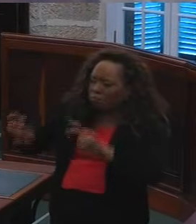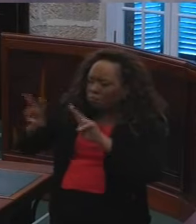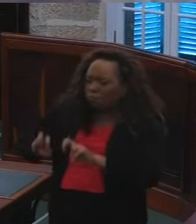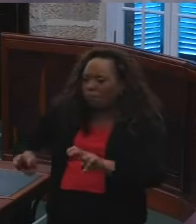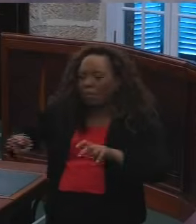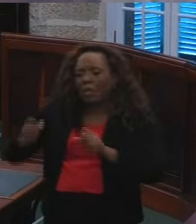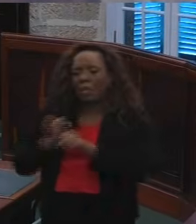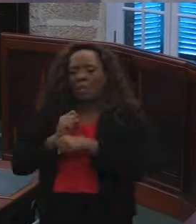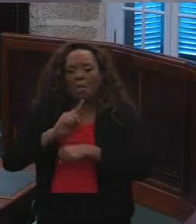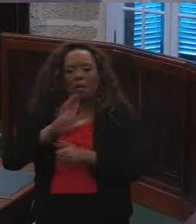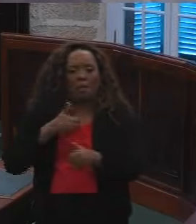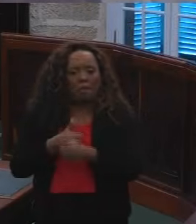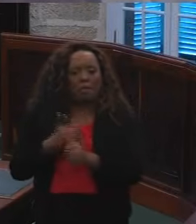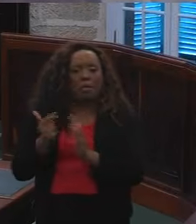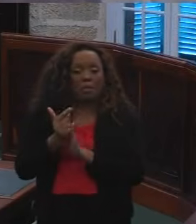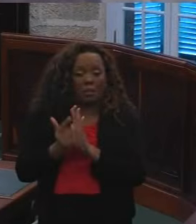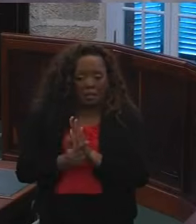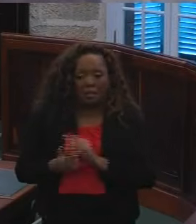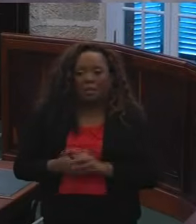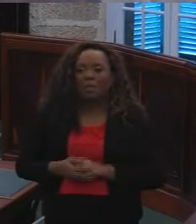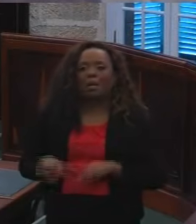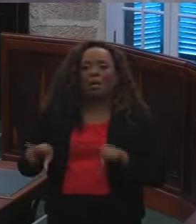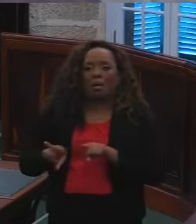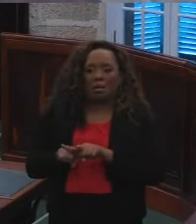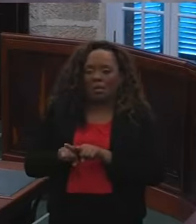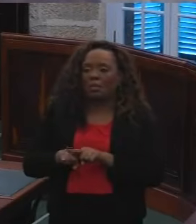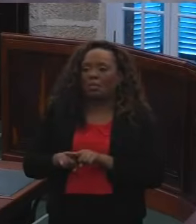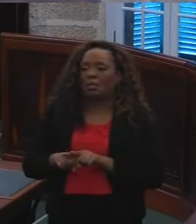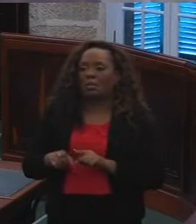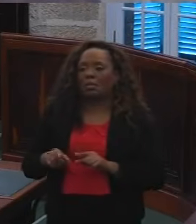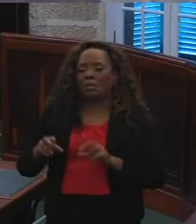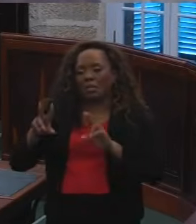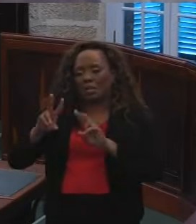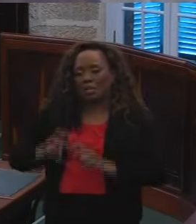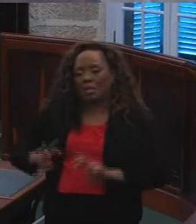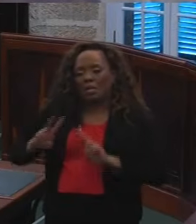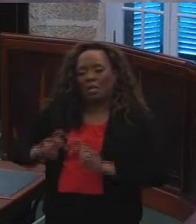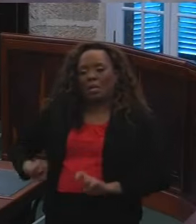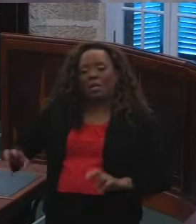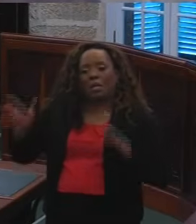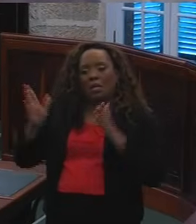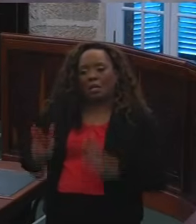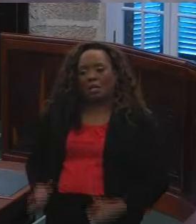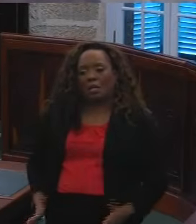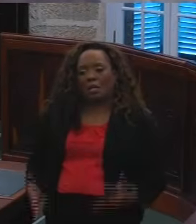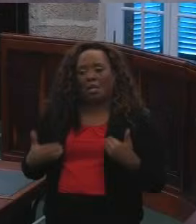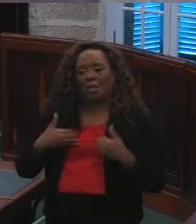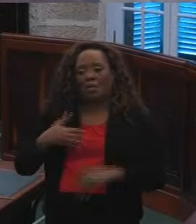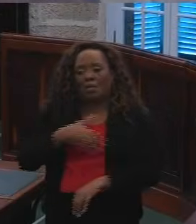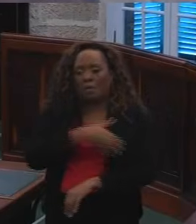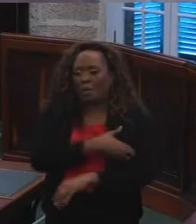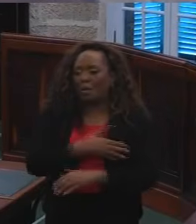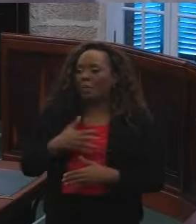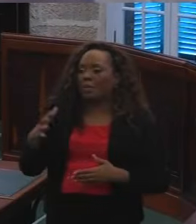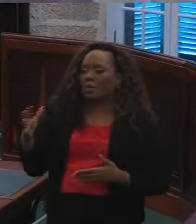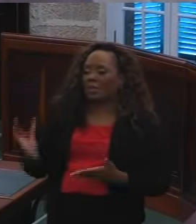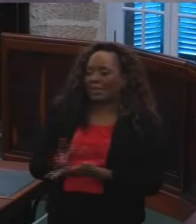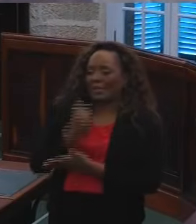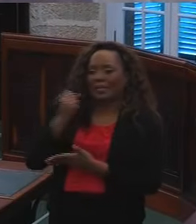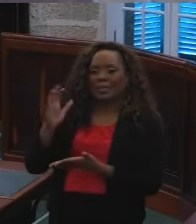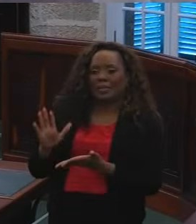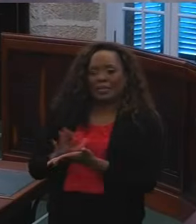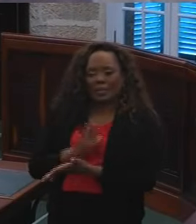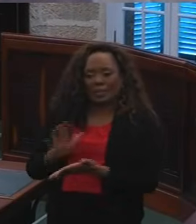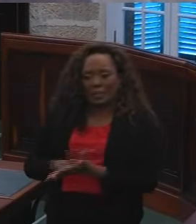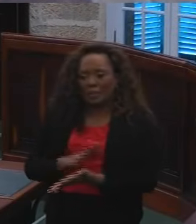this Section 25 grants the powers to these inspectors to investigate allegations, seize documents, and enforce standards